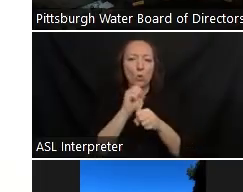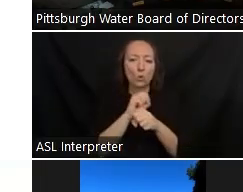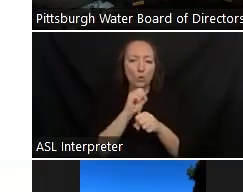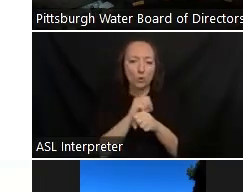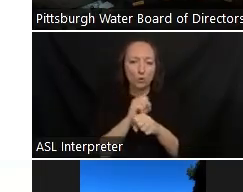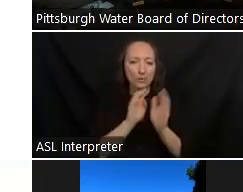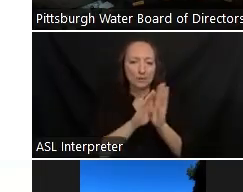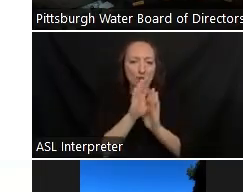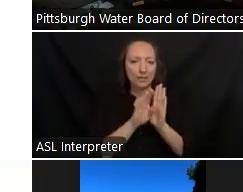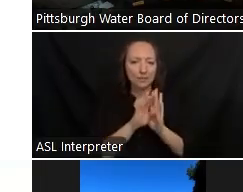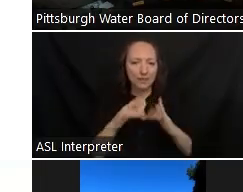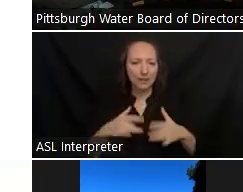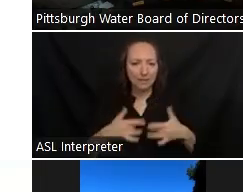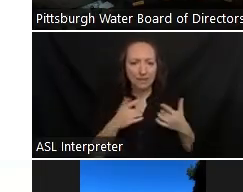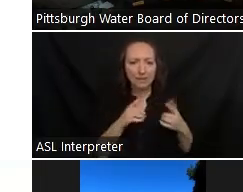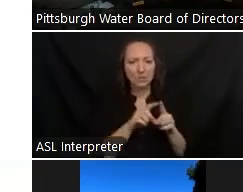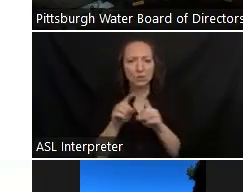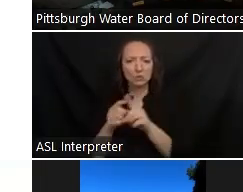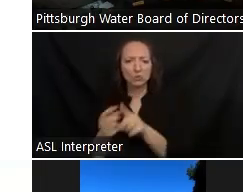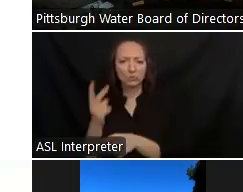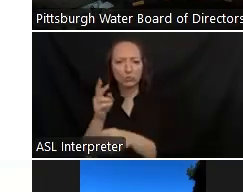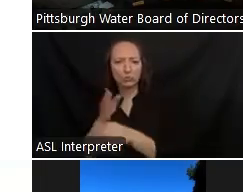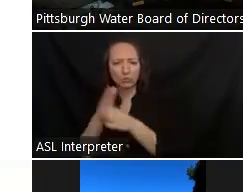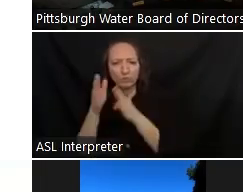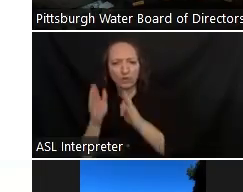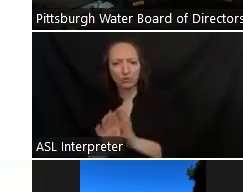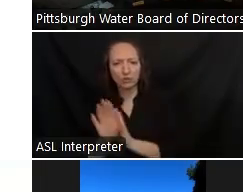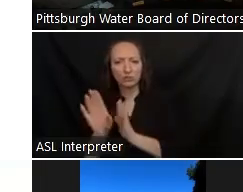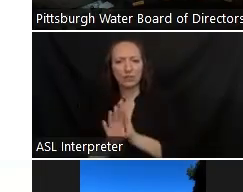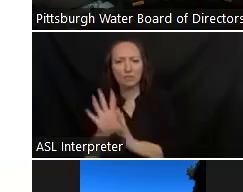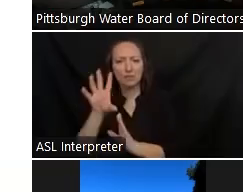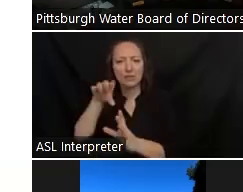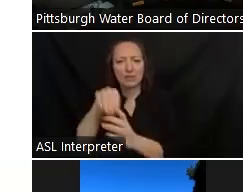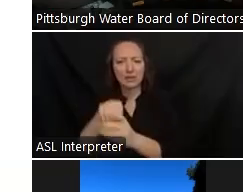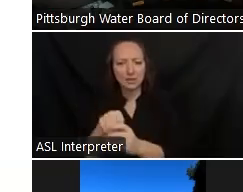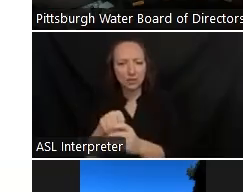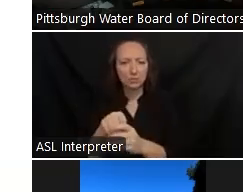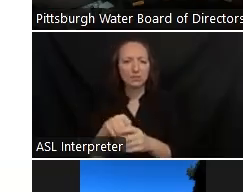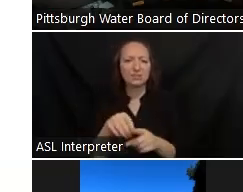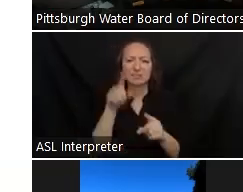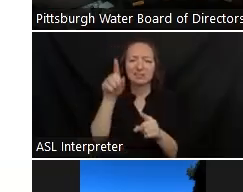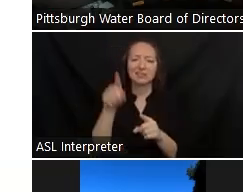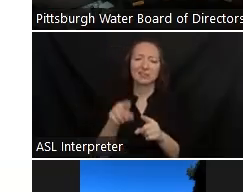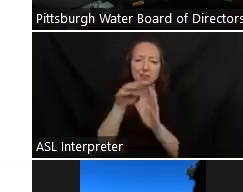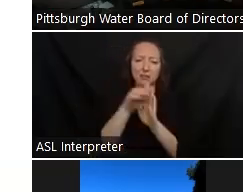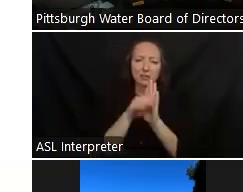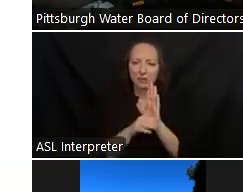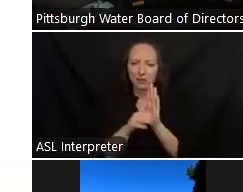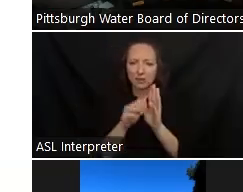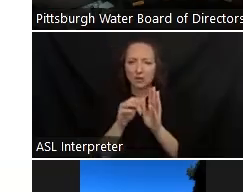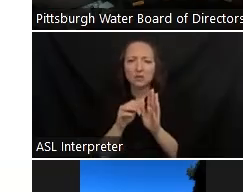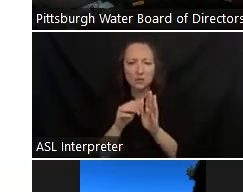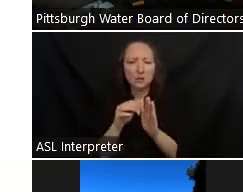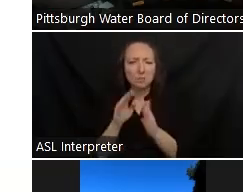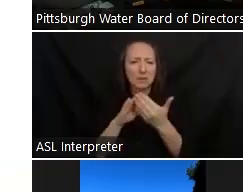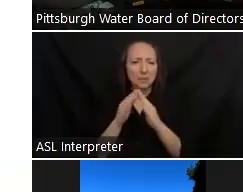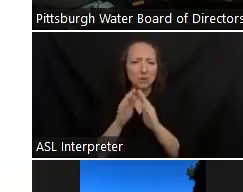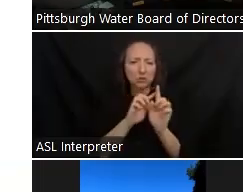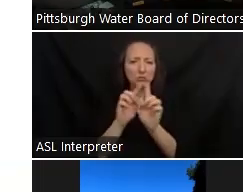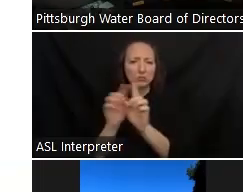well. The list of neighborhoods, I won't go through them all, but they reflect areas where we have active